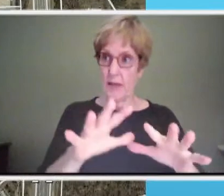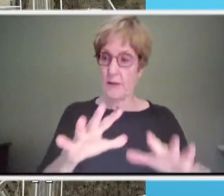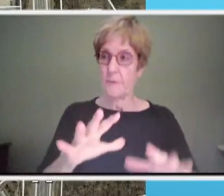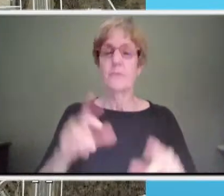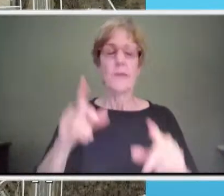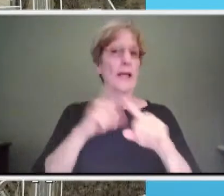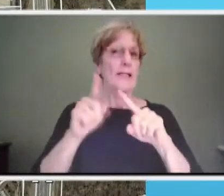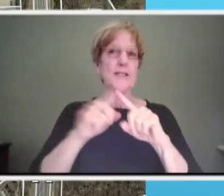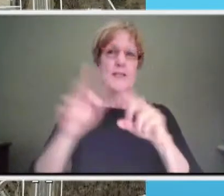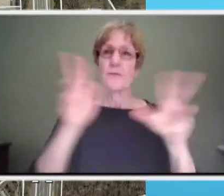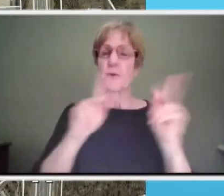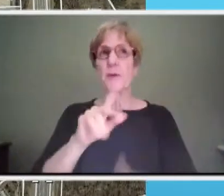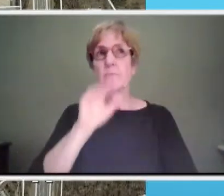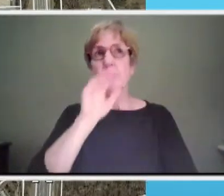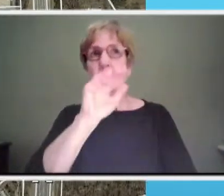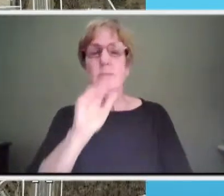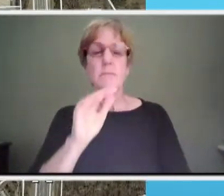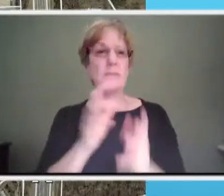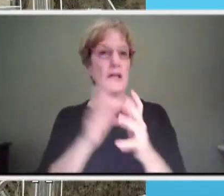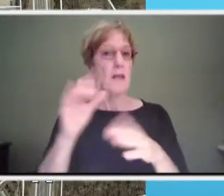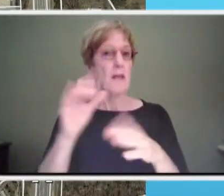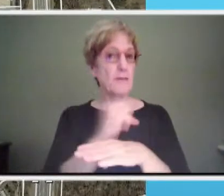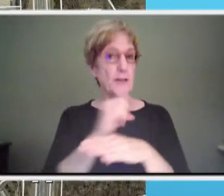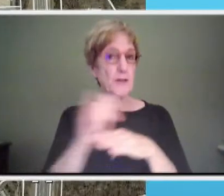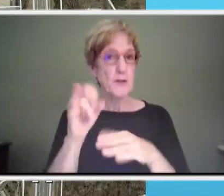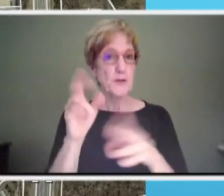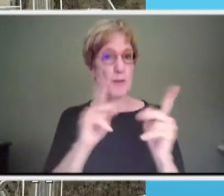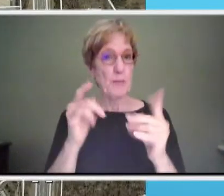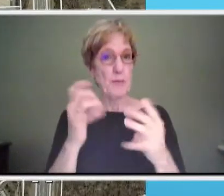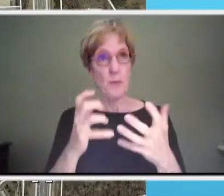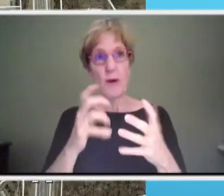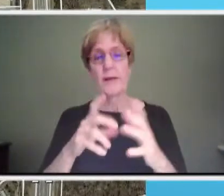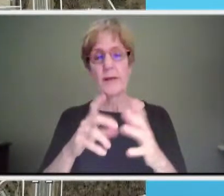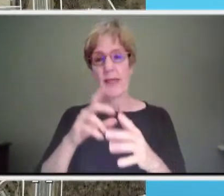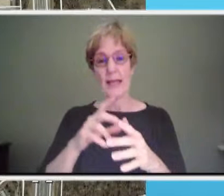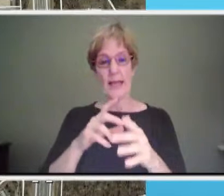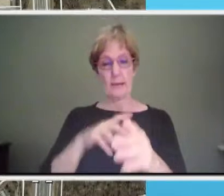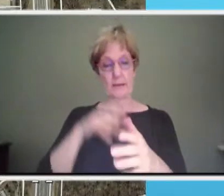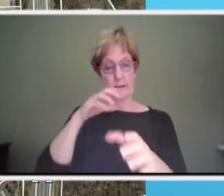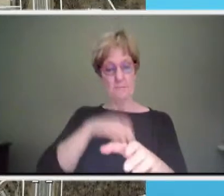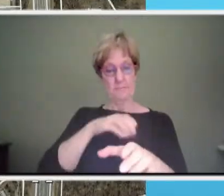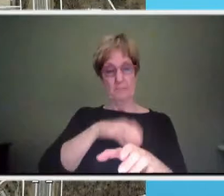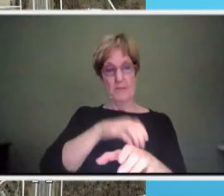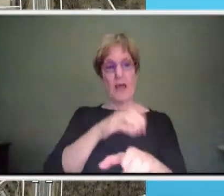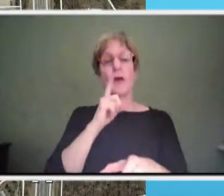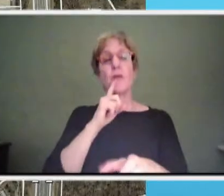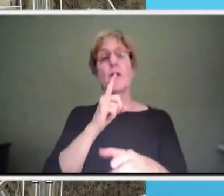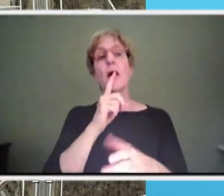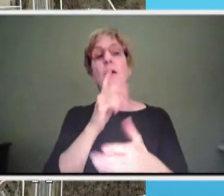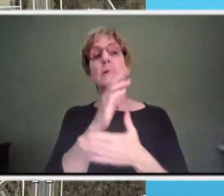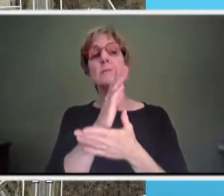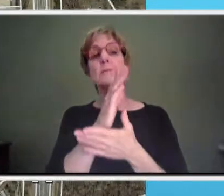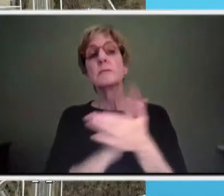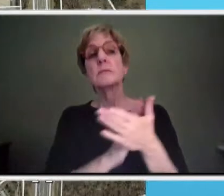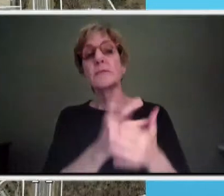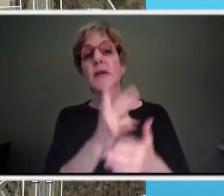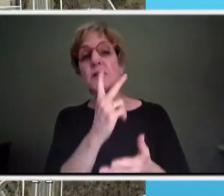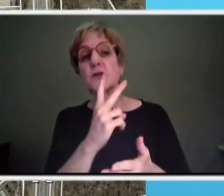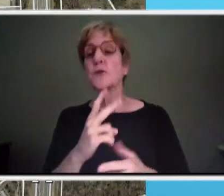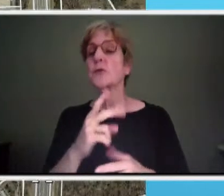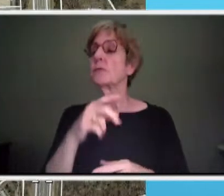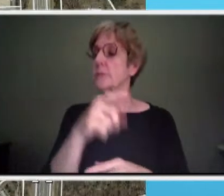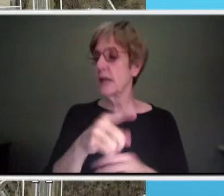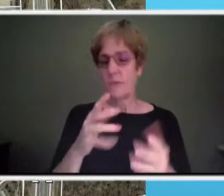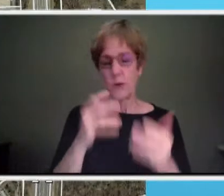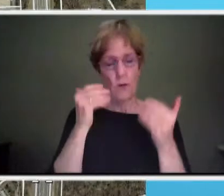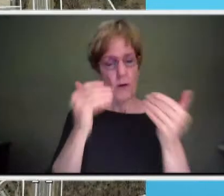folks, including a lot of industrial folks that had developments back here that thought this would be a good phase two. The Griffins, I think, have ongoing conversations